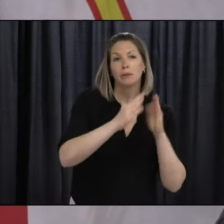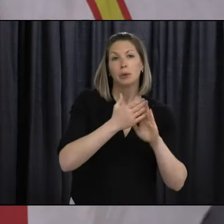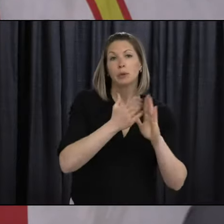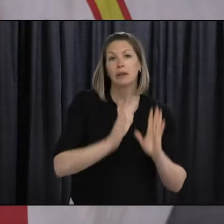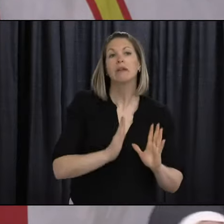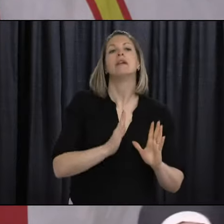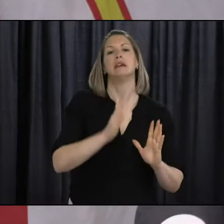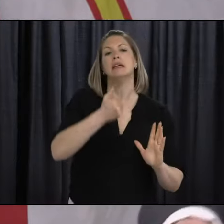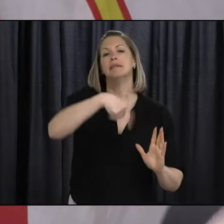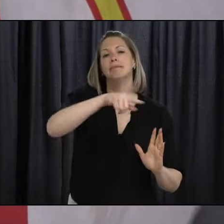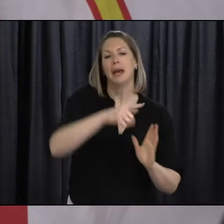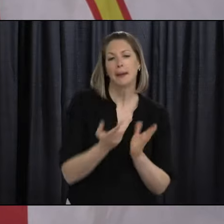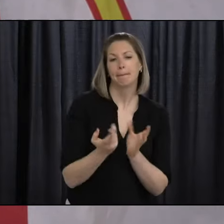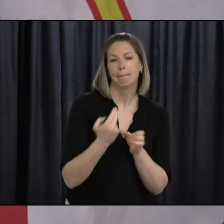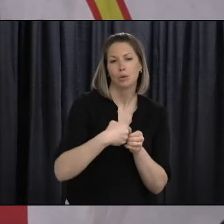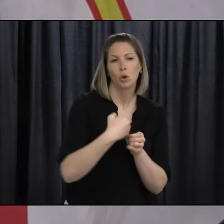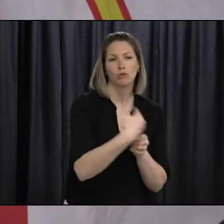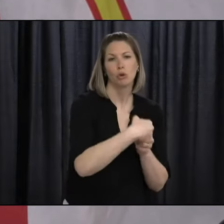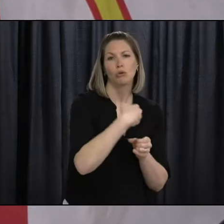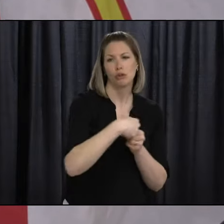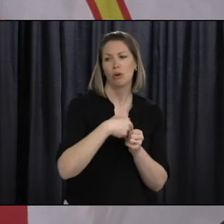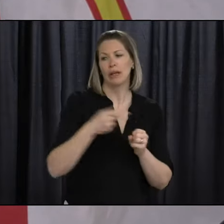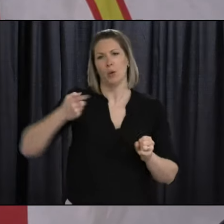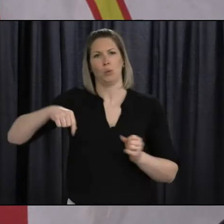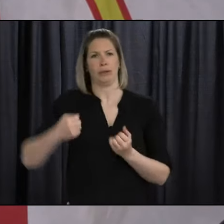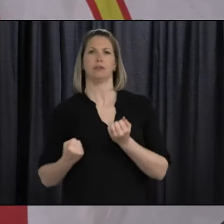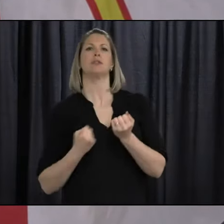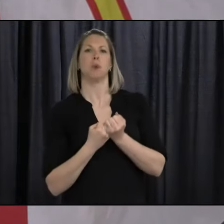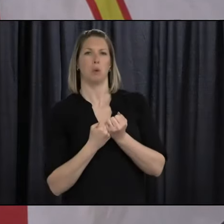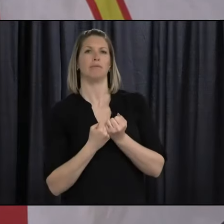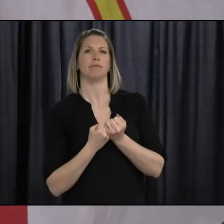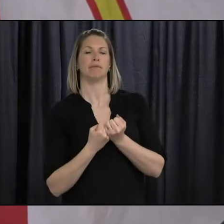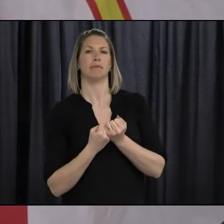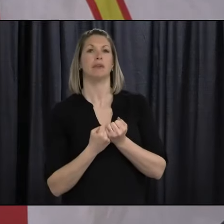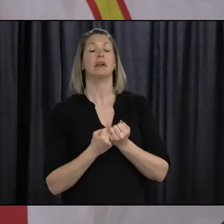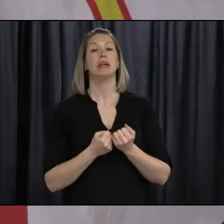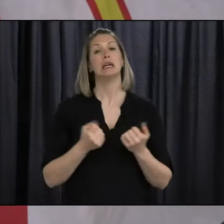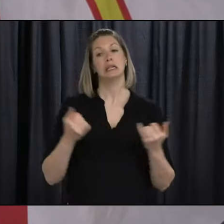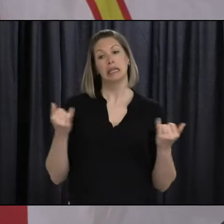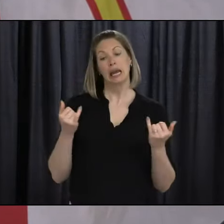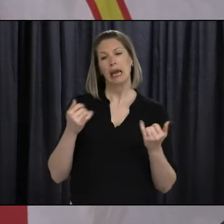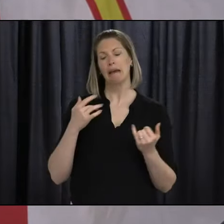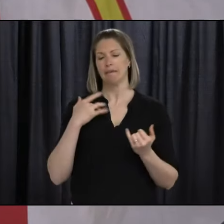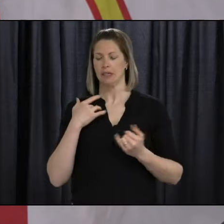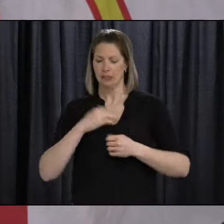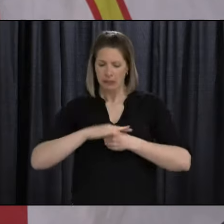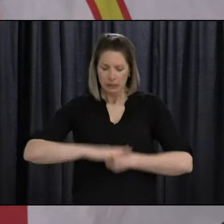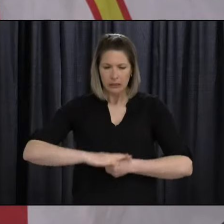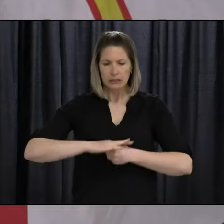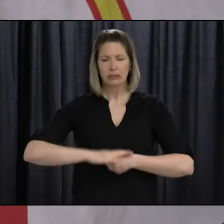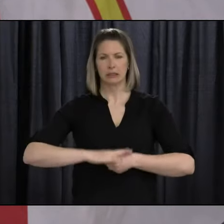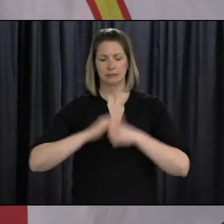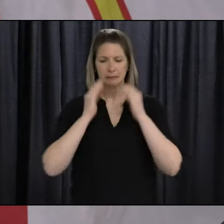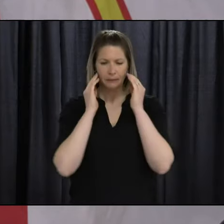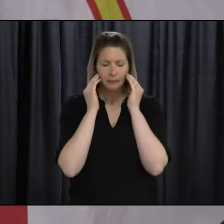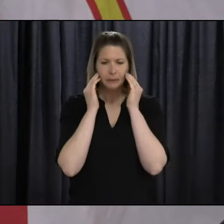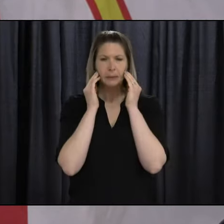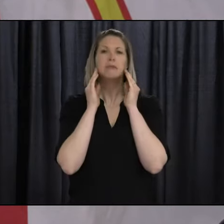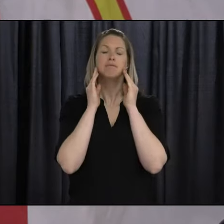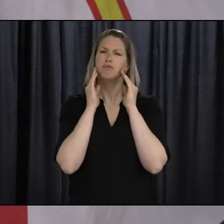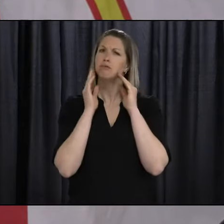of this plan. I will also remind people that regardless of how you feel today, that you are not alone, and there is a website that will